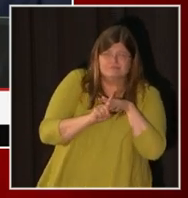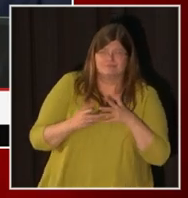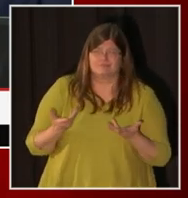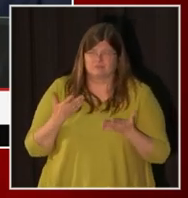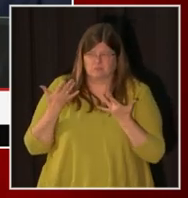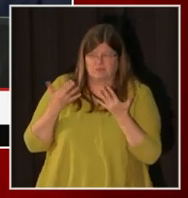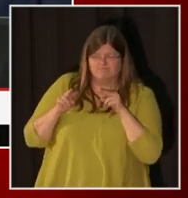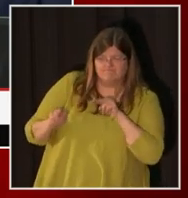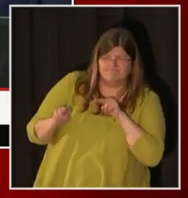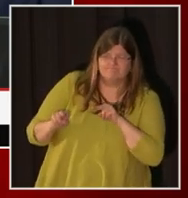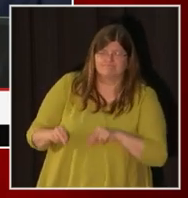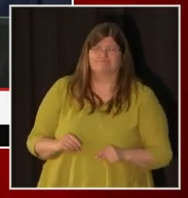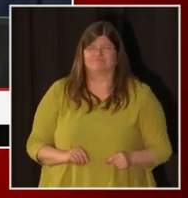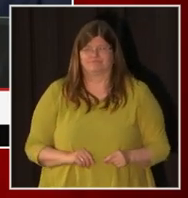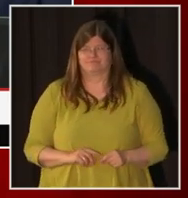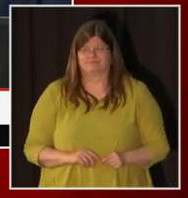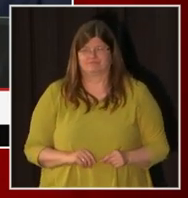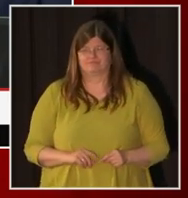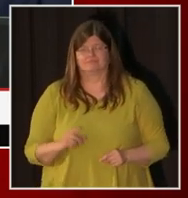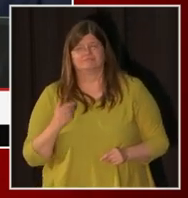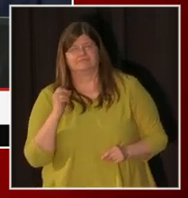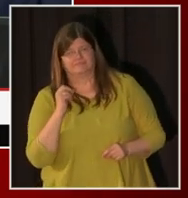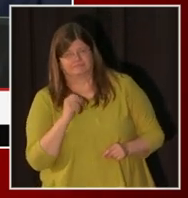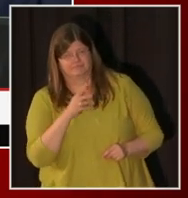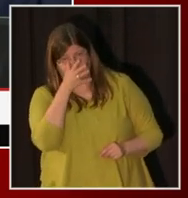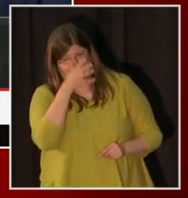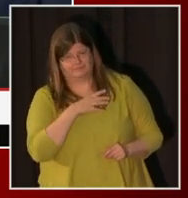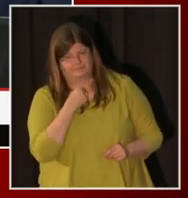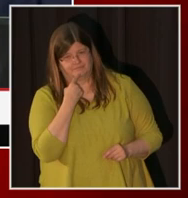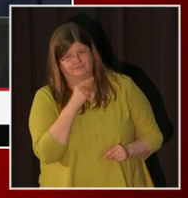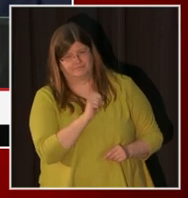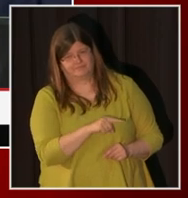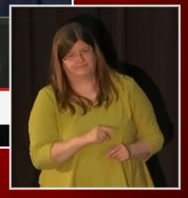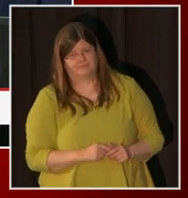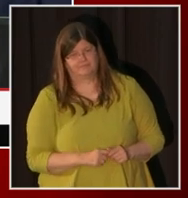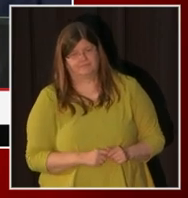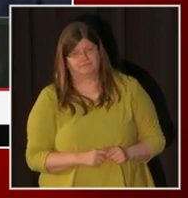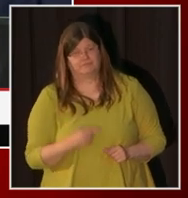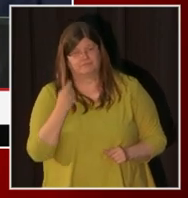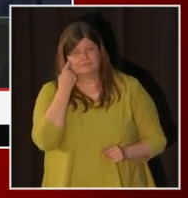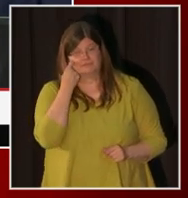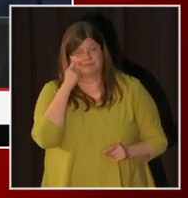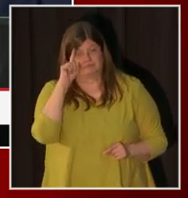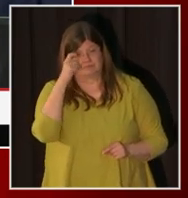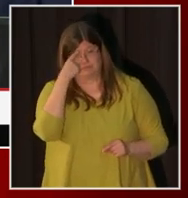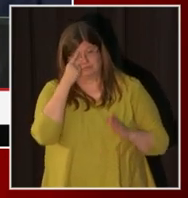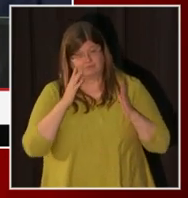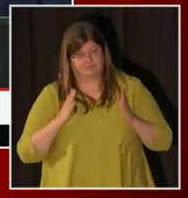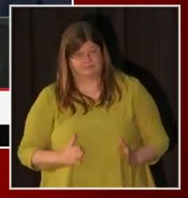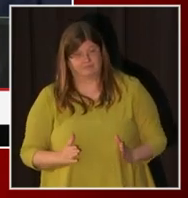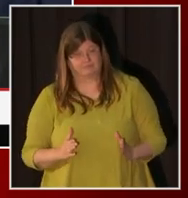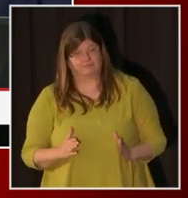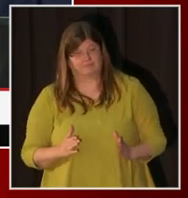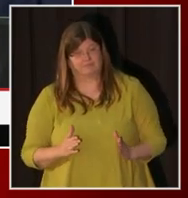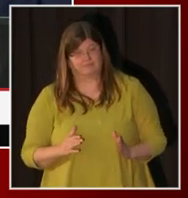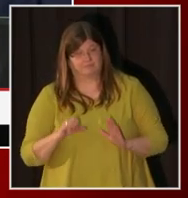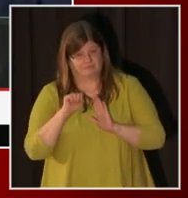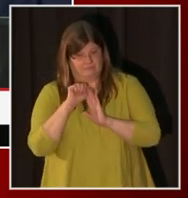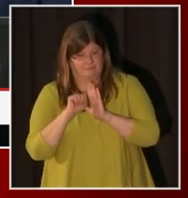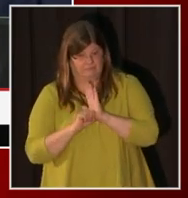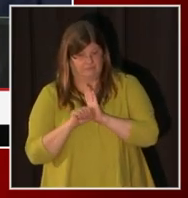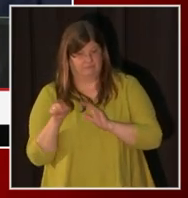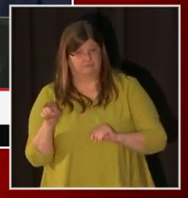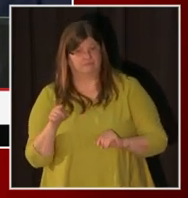Yes. About the letter that you and the governors just sent to the president, I know you mentioned before you want to